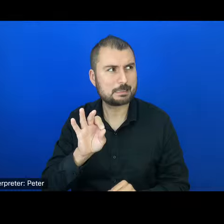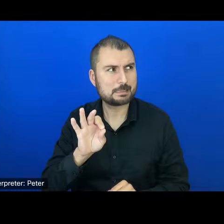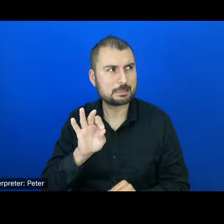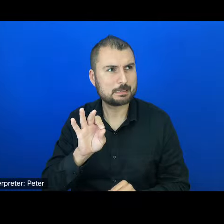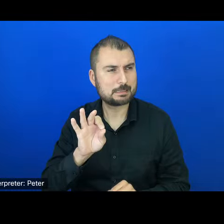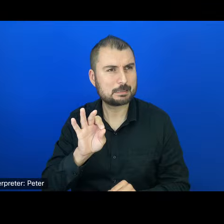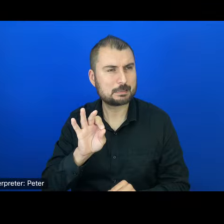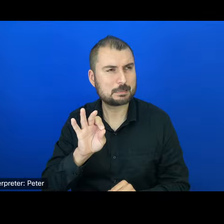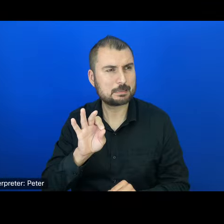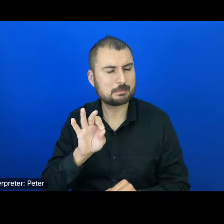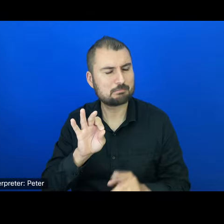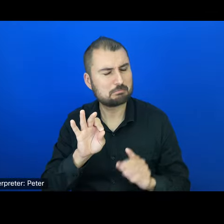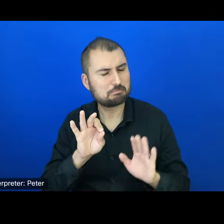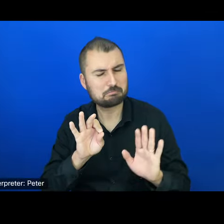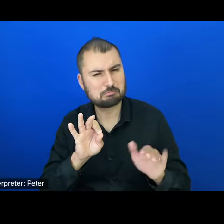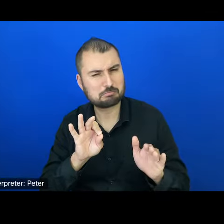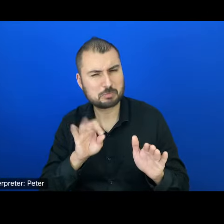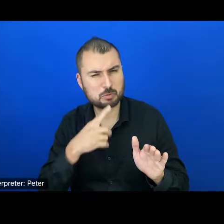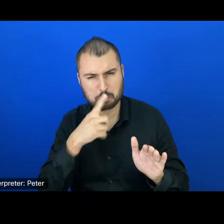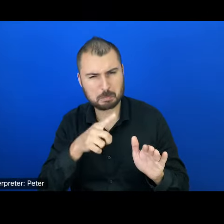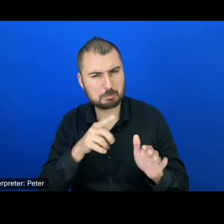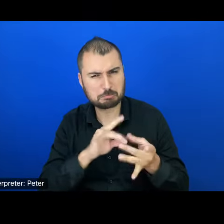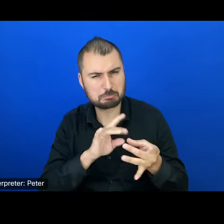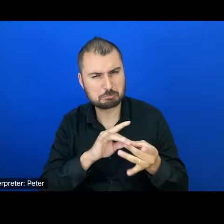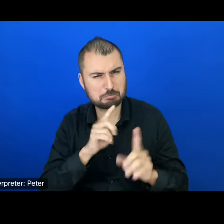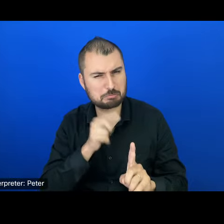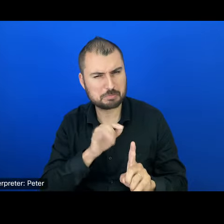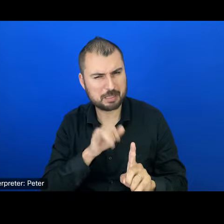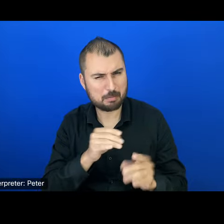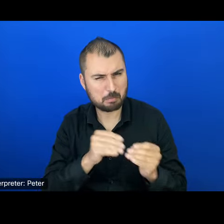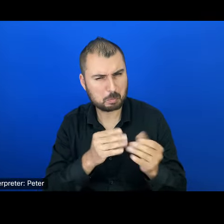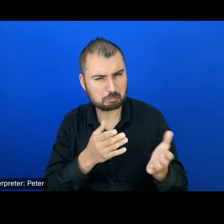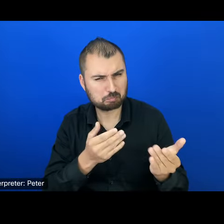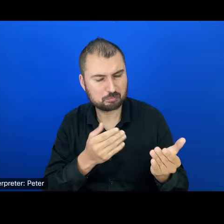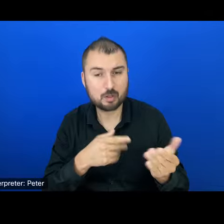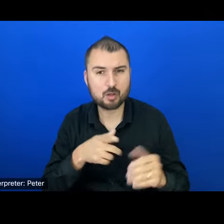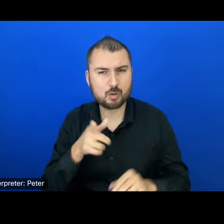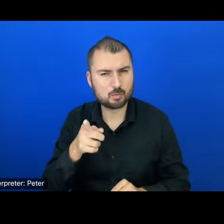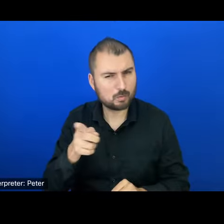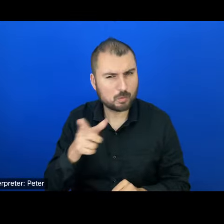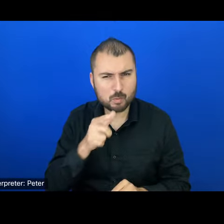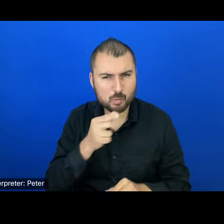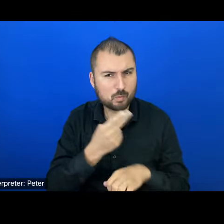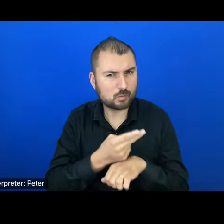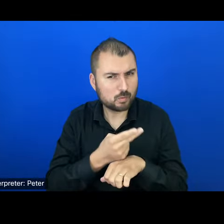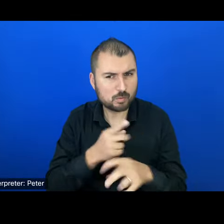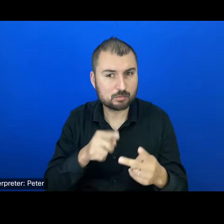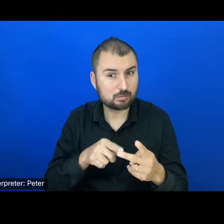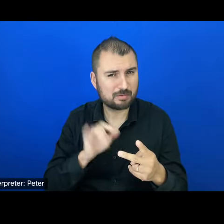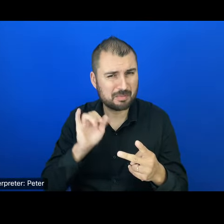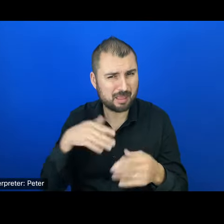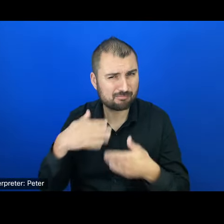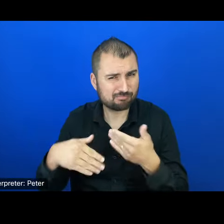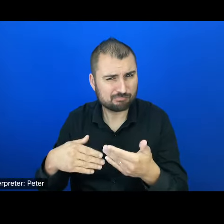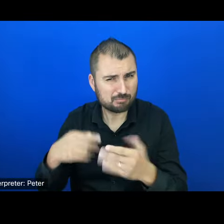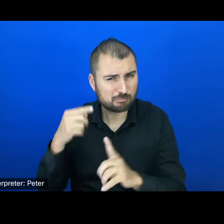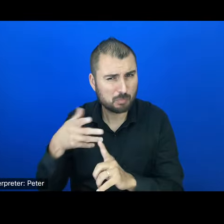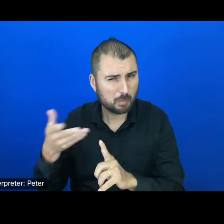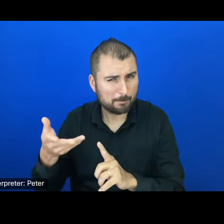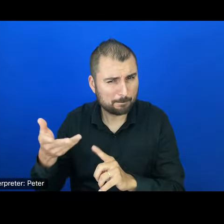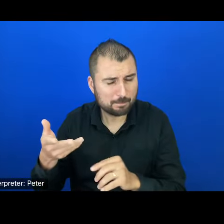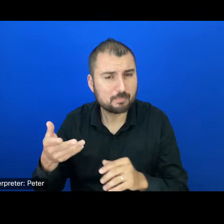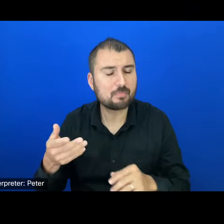Can you talk about that a little bit? And who do they use? What's the process in that? Sure. That typical,